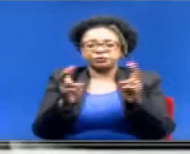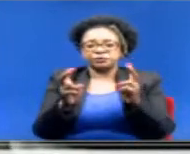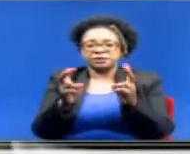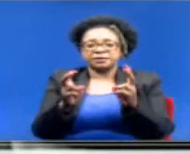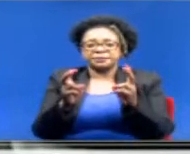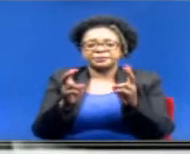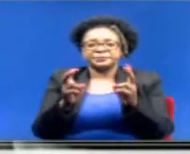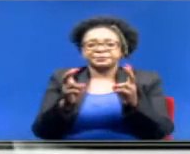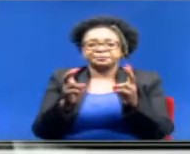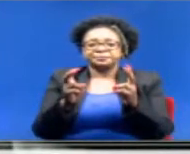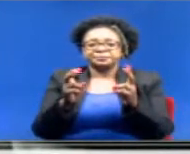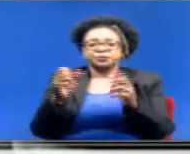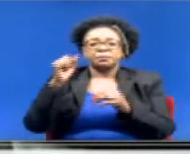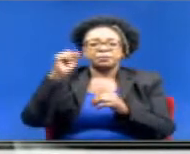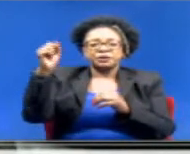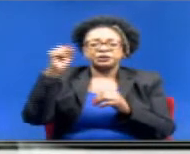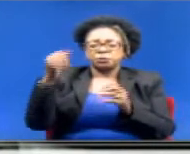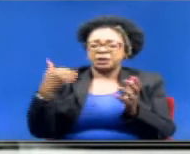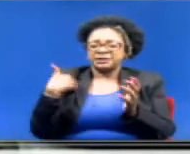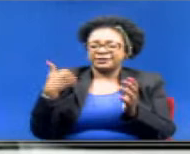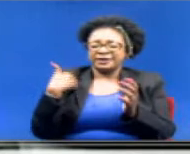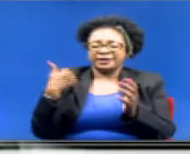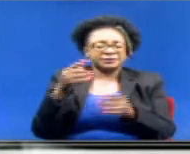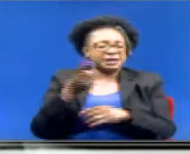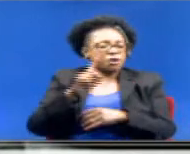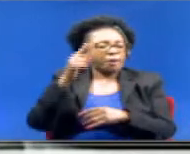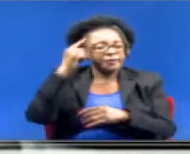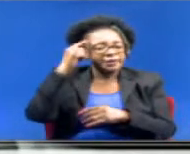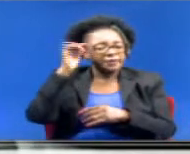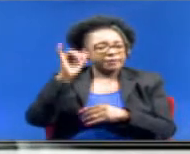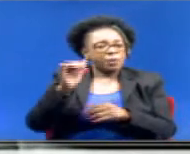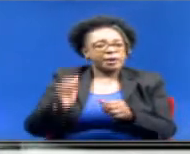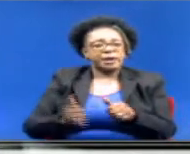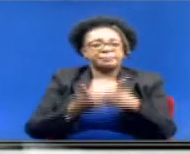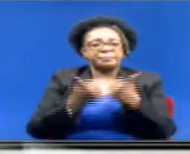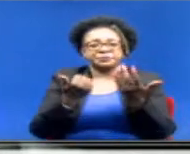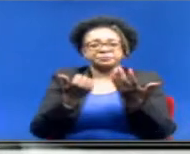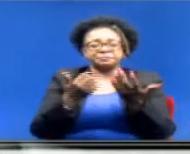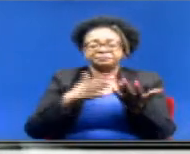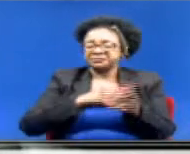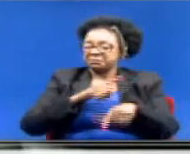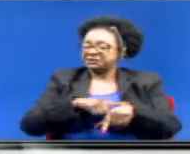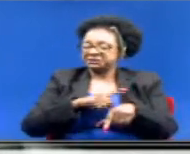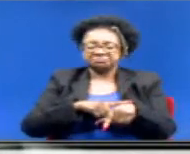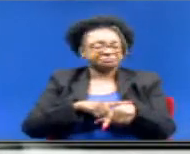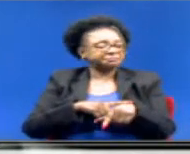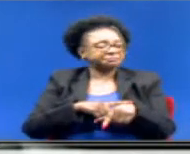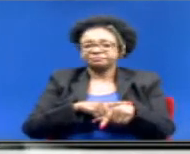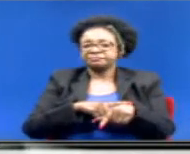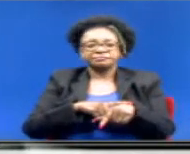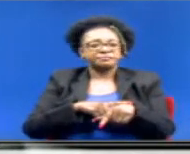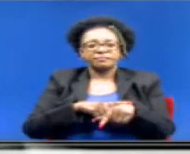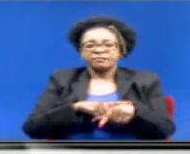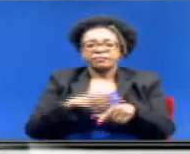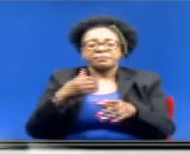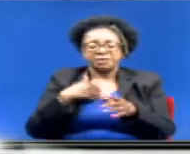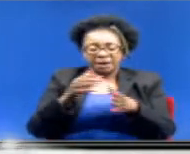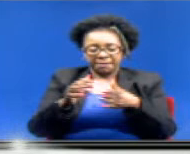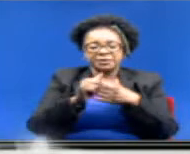political interference, I don't think that will happen in my tenure, because I am guided by the